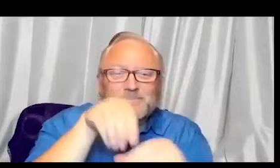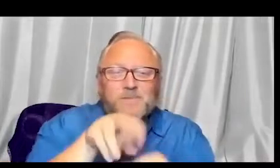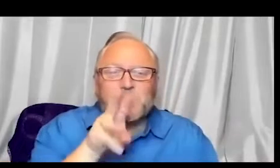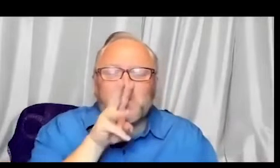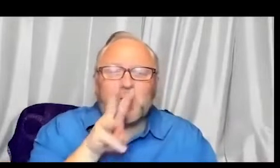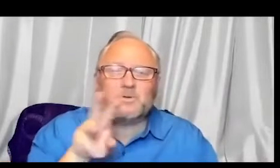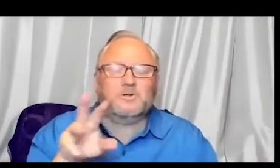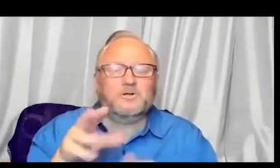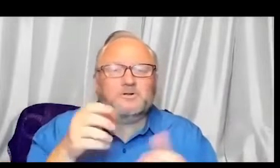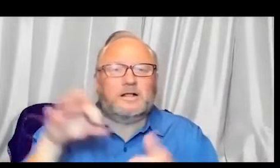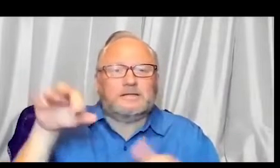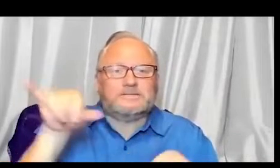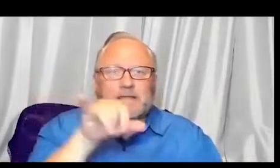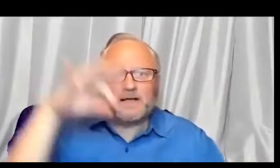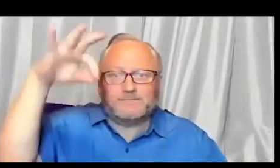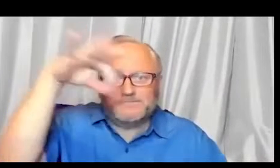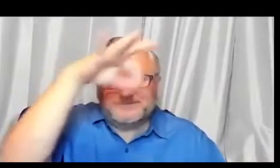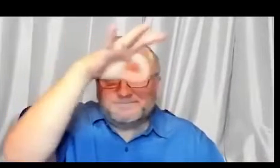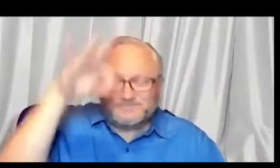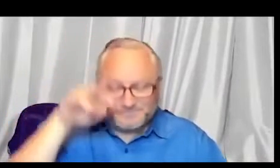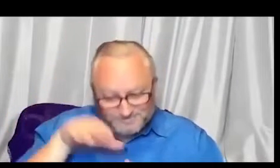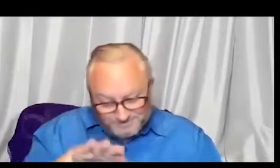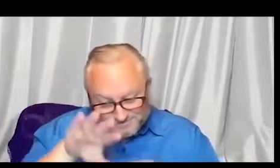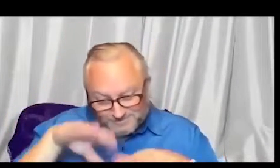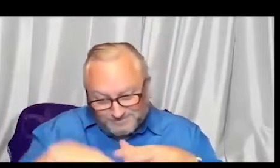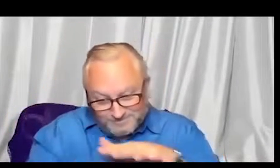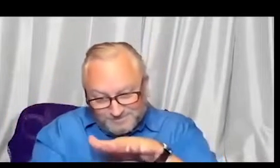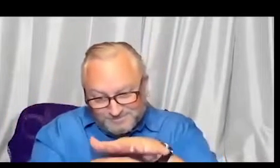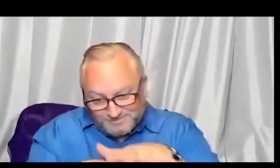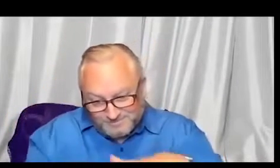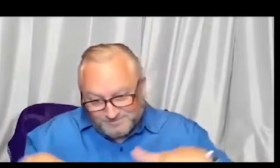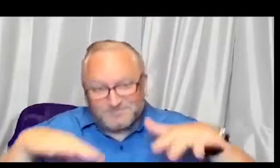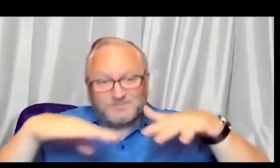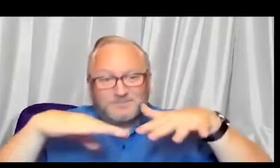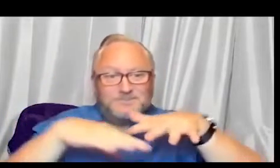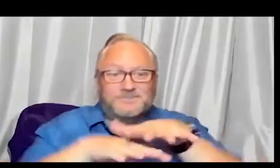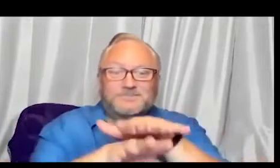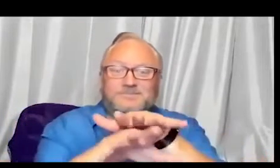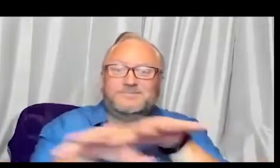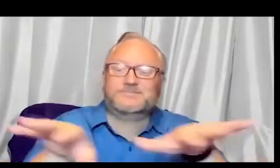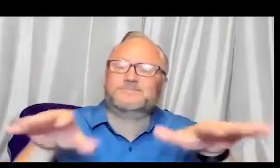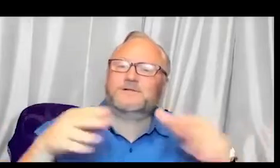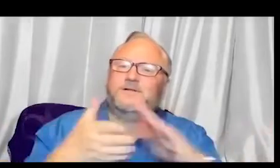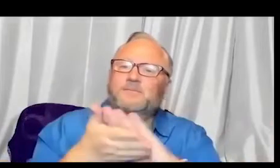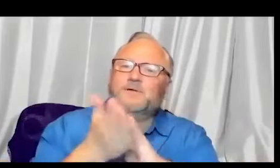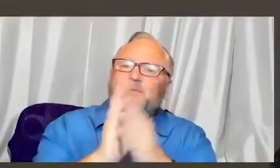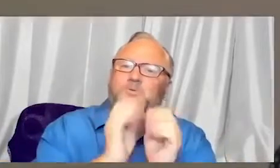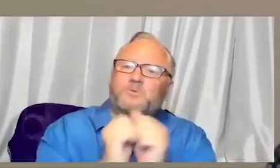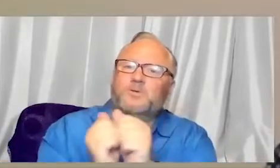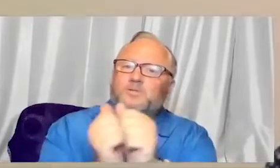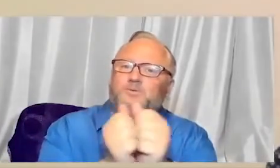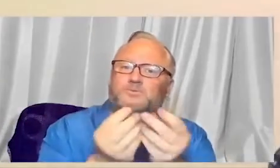hypnotic. Watch them coalesce, melding smoothly together.